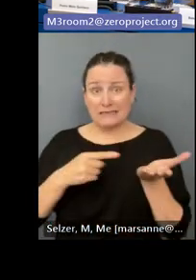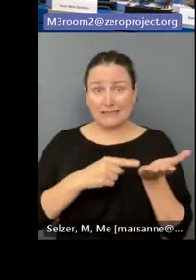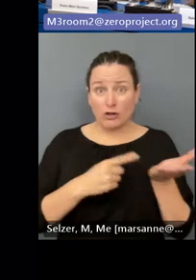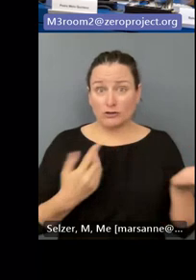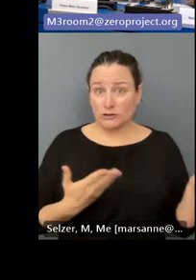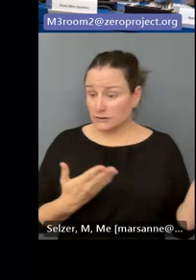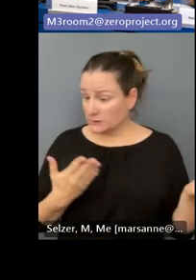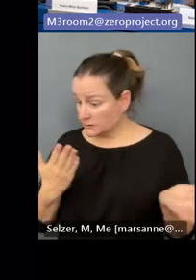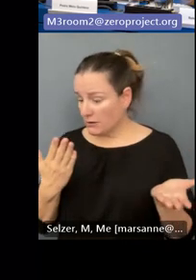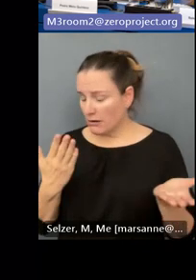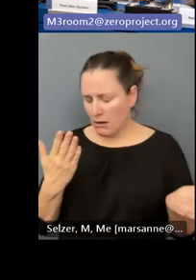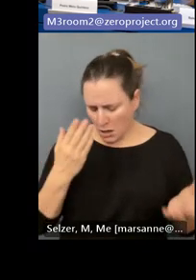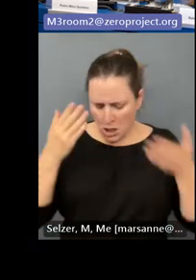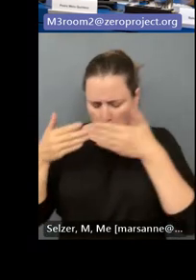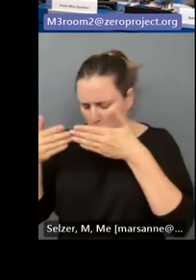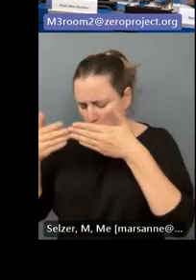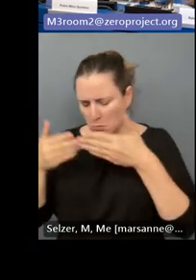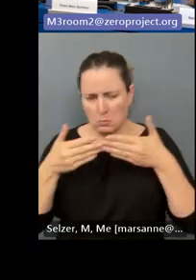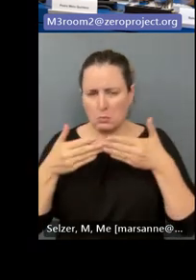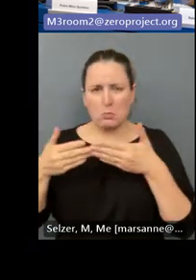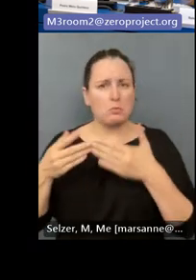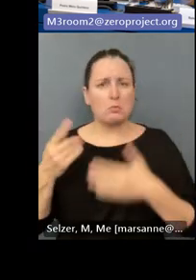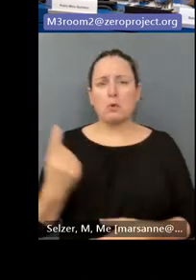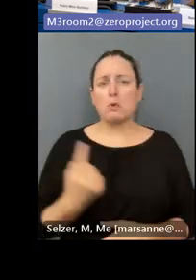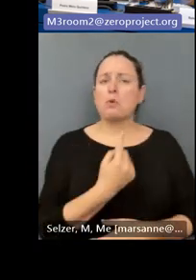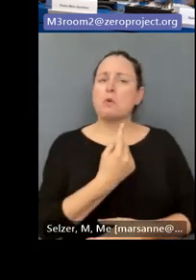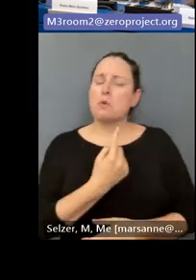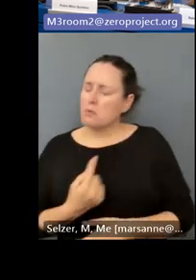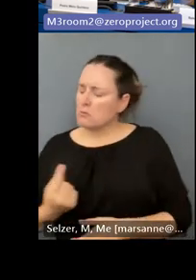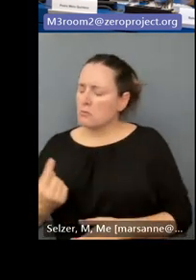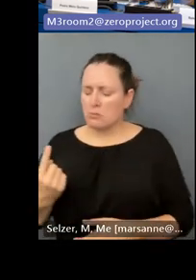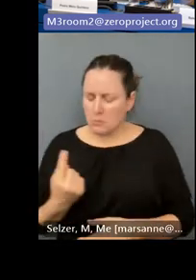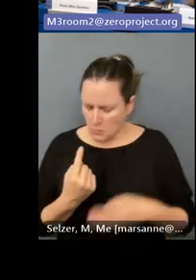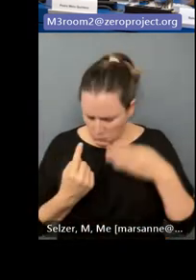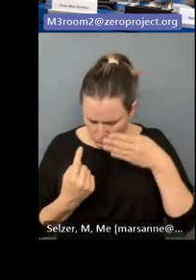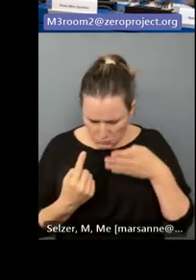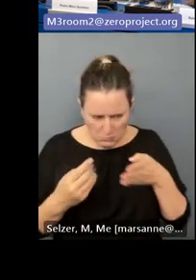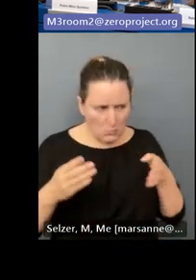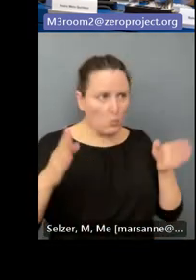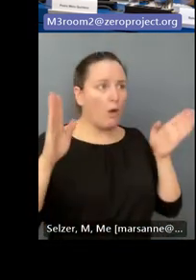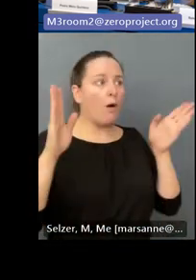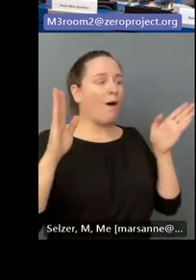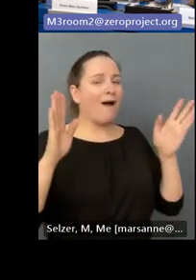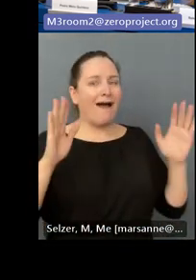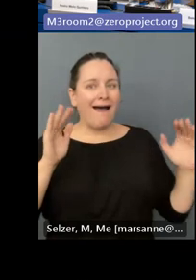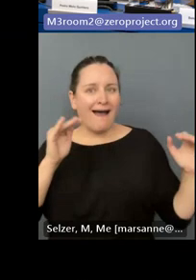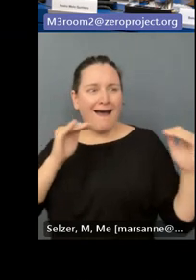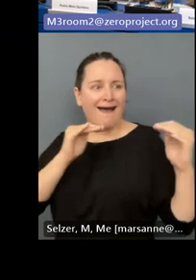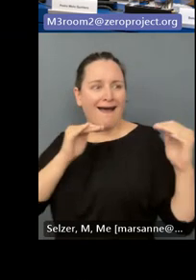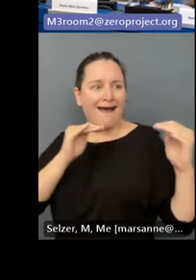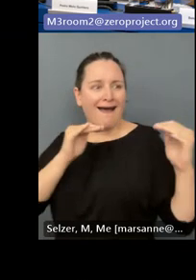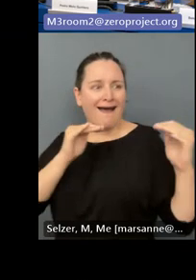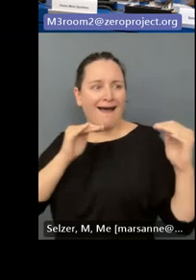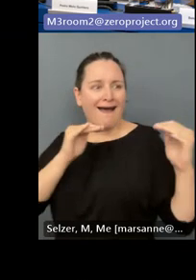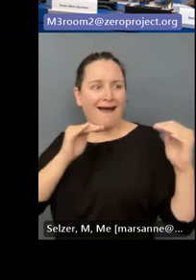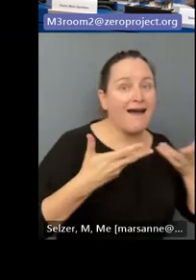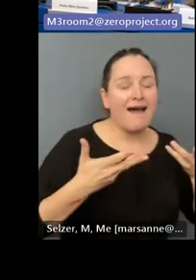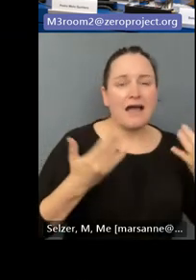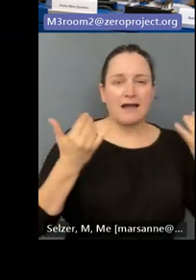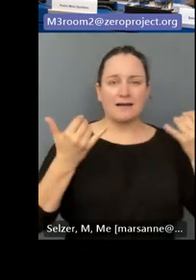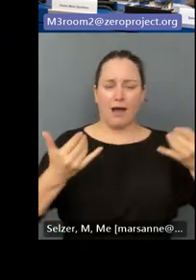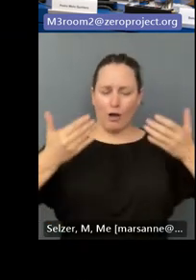with a low frustration threshold to becoming a boy admired by his peers, dynamic, willing to interact